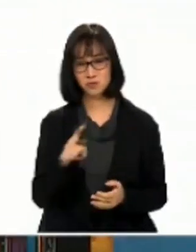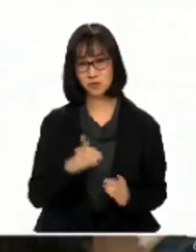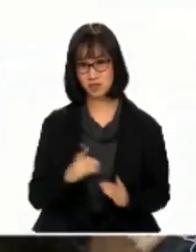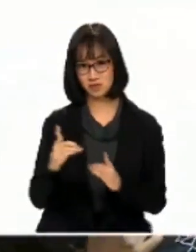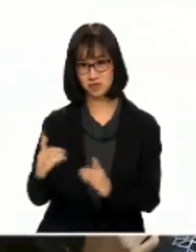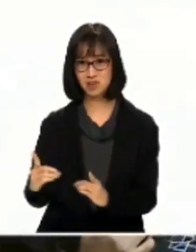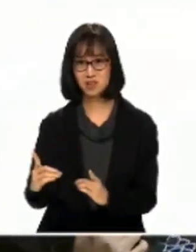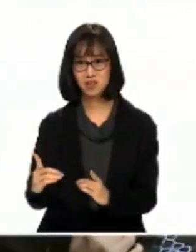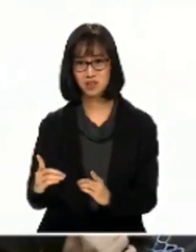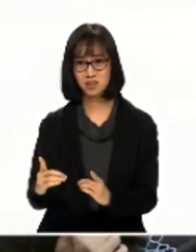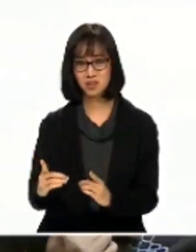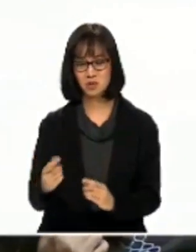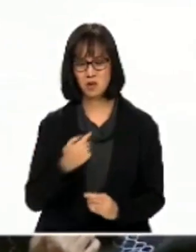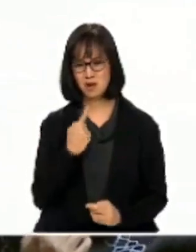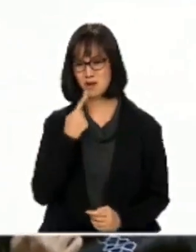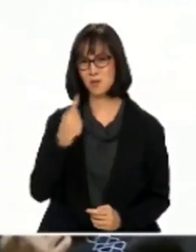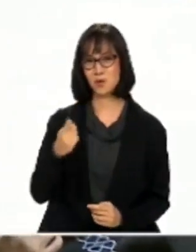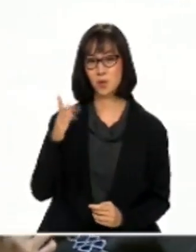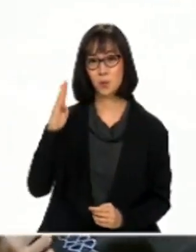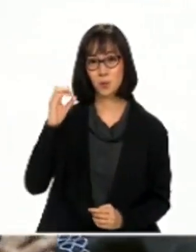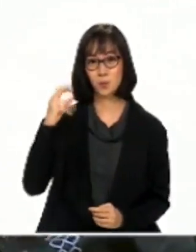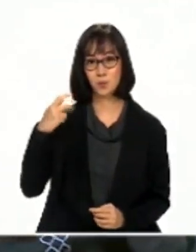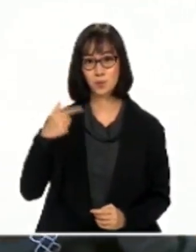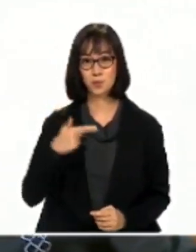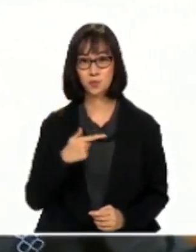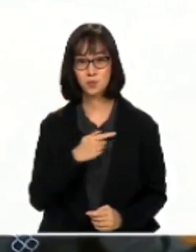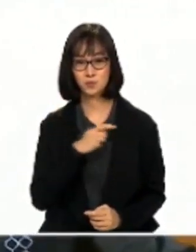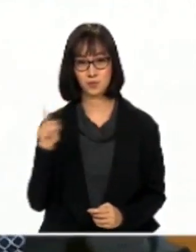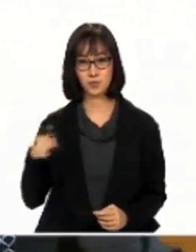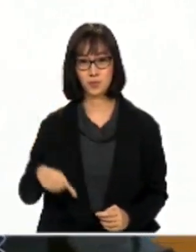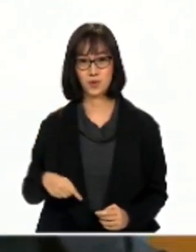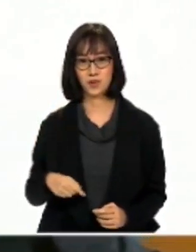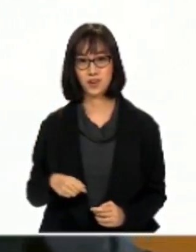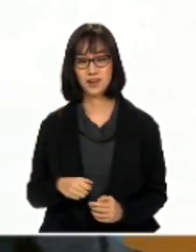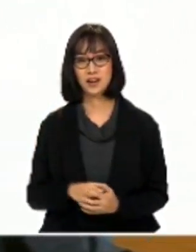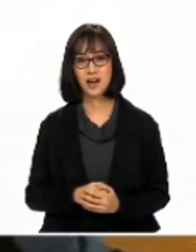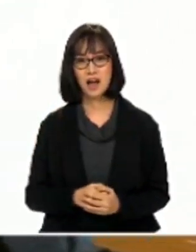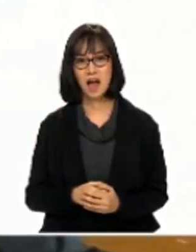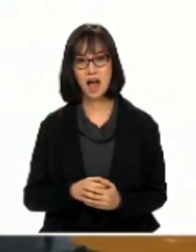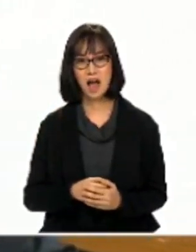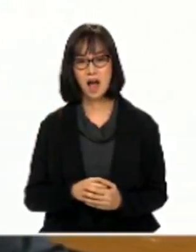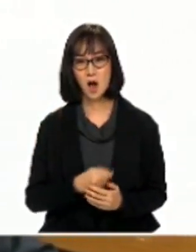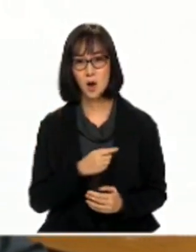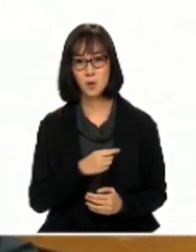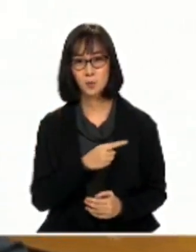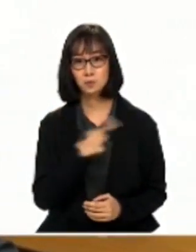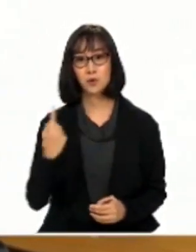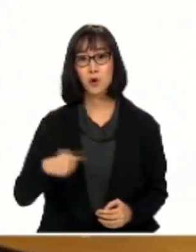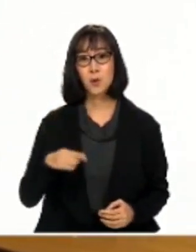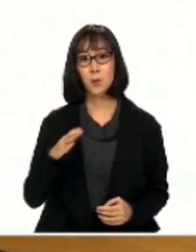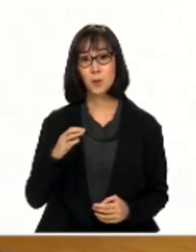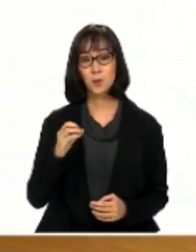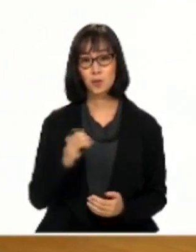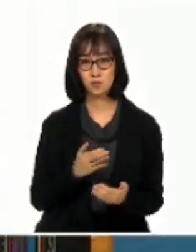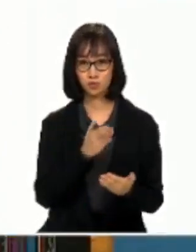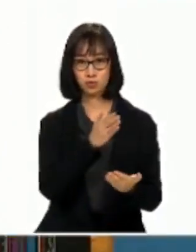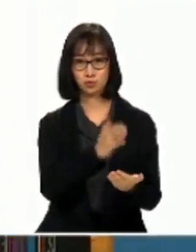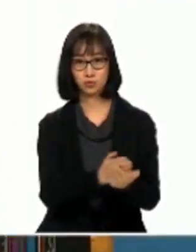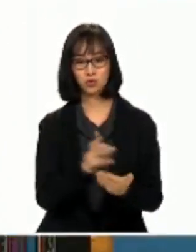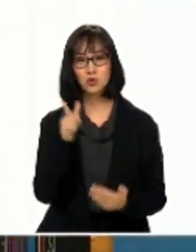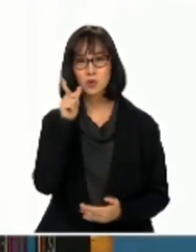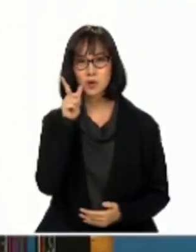So I told Bong, Bong, ayusin mo yan. He went to Lorenzana, and Lorenzana, nagsulat